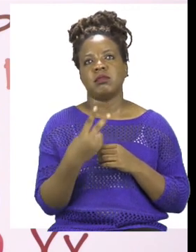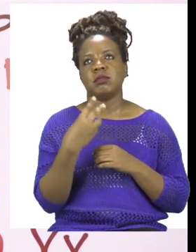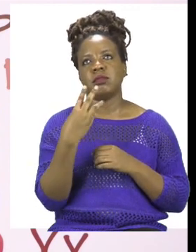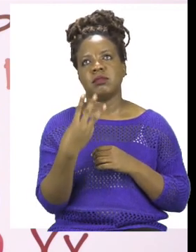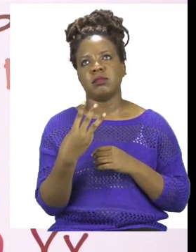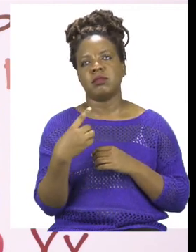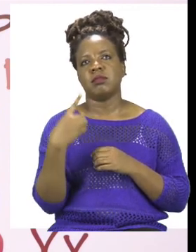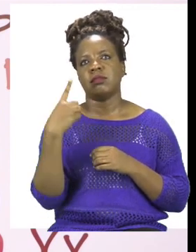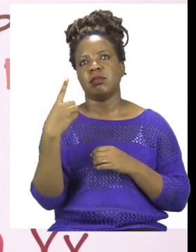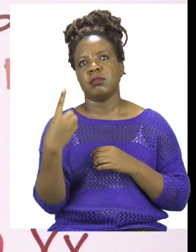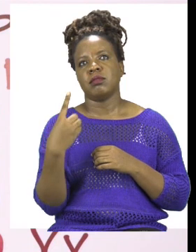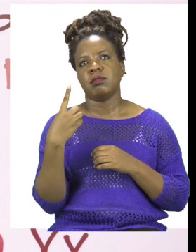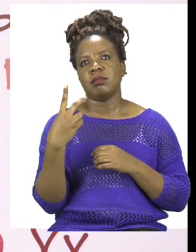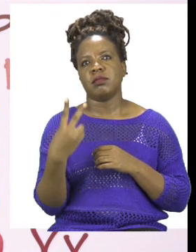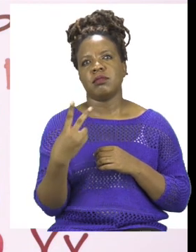1, 2, 3.